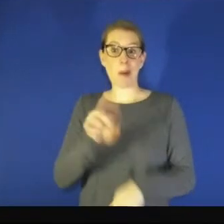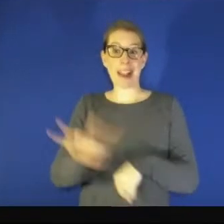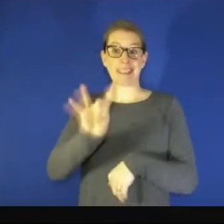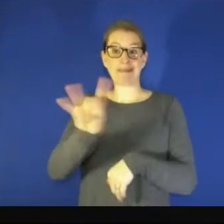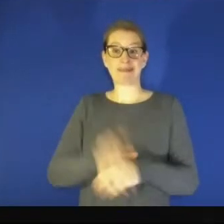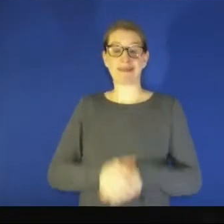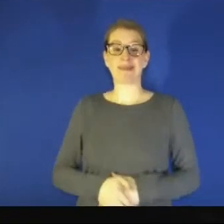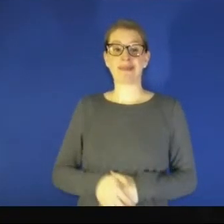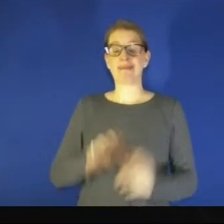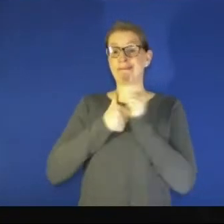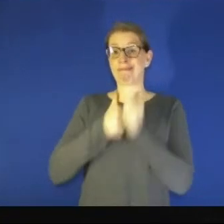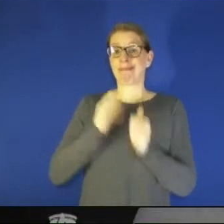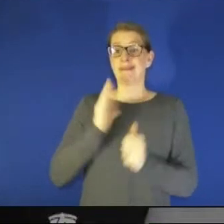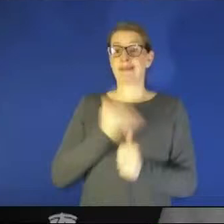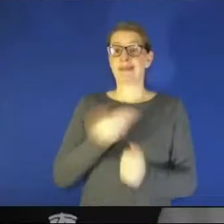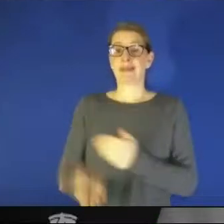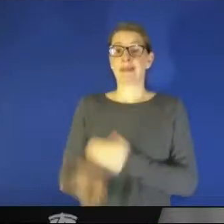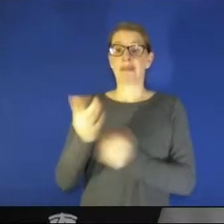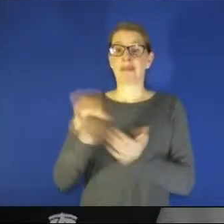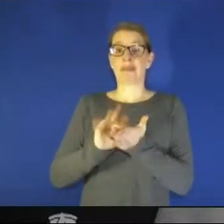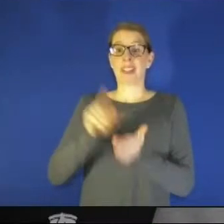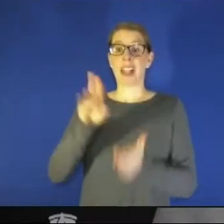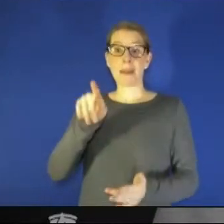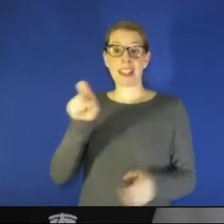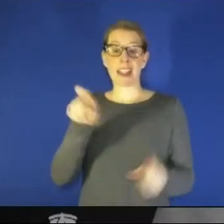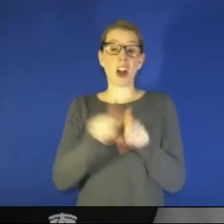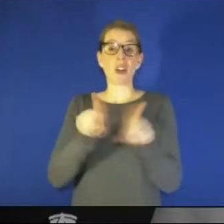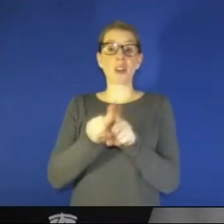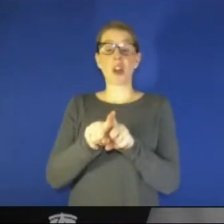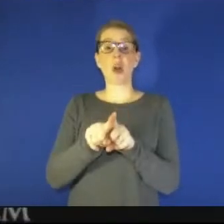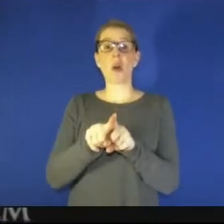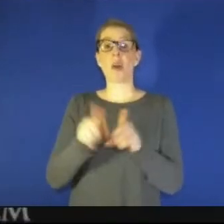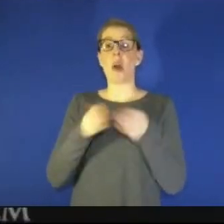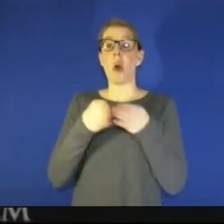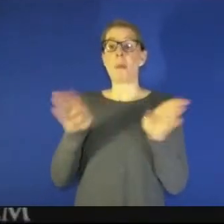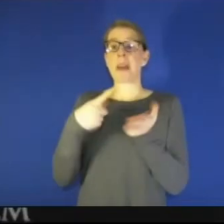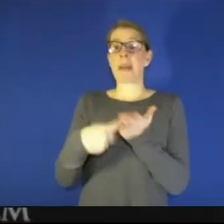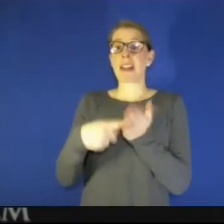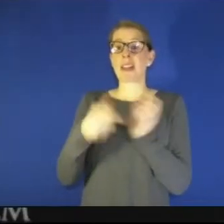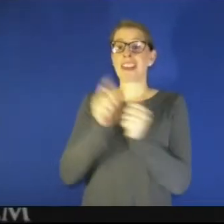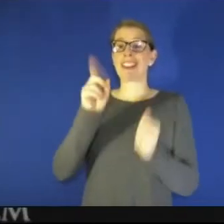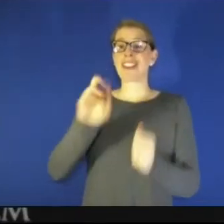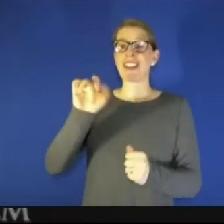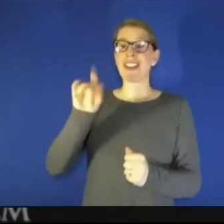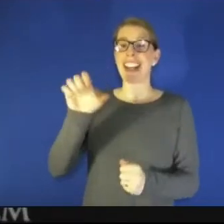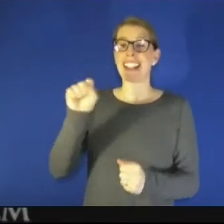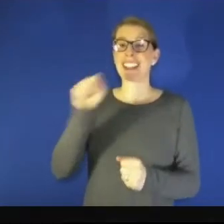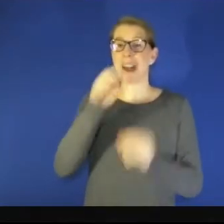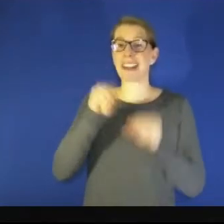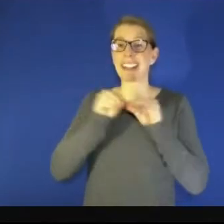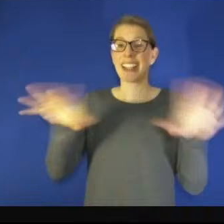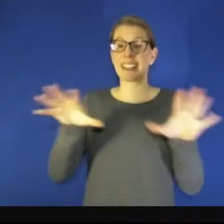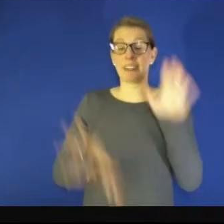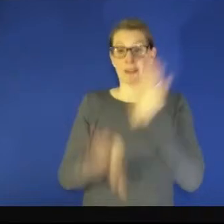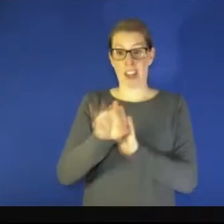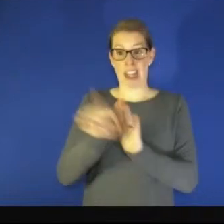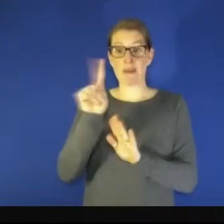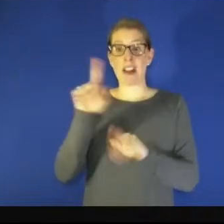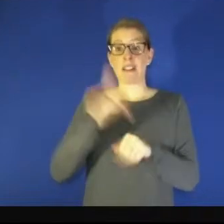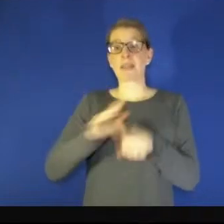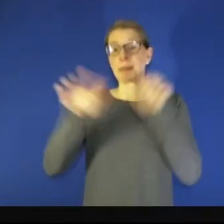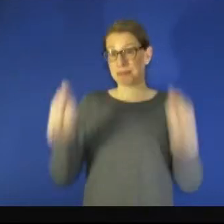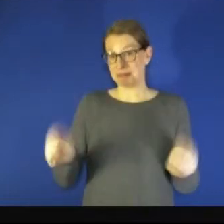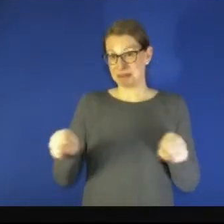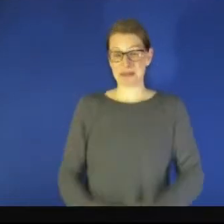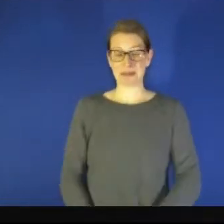Subscribe to our morning medical update and open mics with Dr. Stites podcasts. Now everywhere podcasts are available.